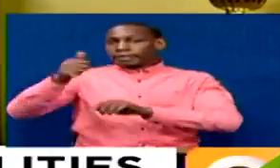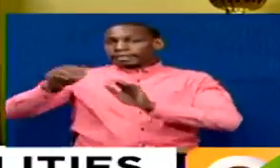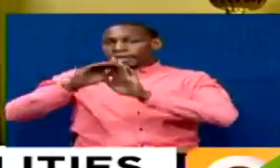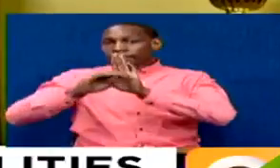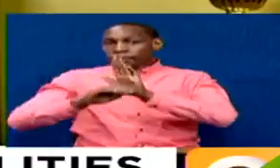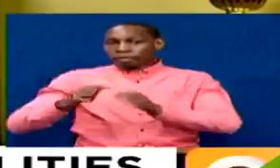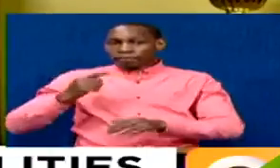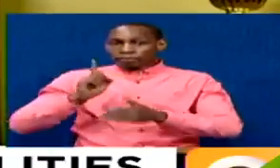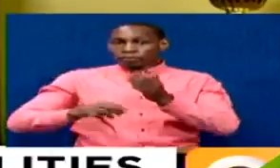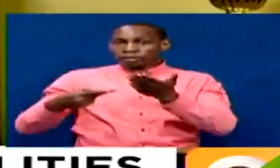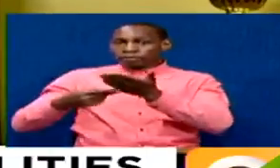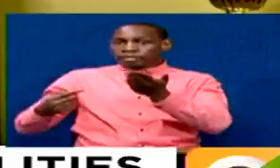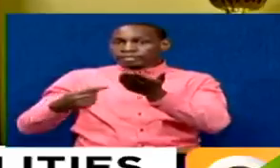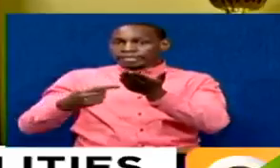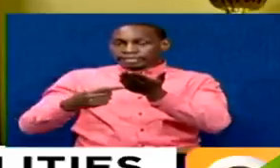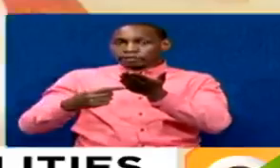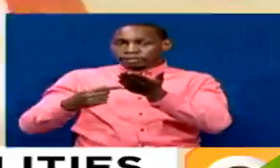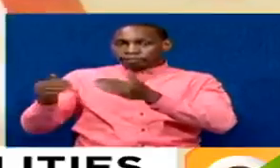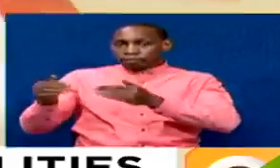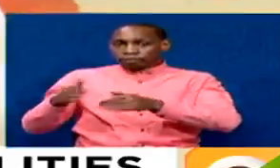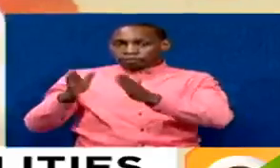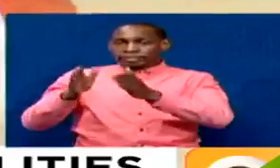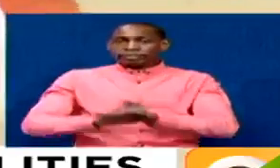also have the vocational and technical pathway.